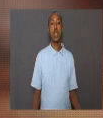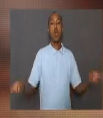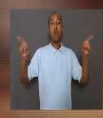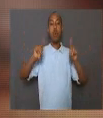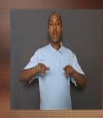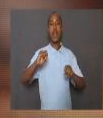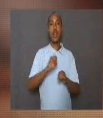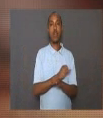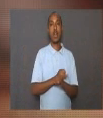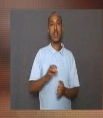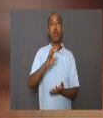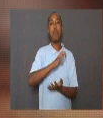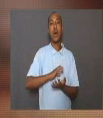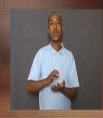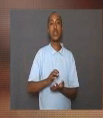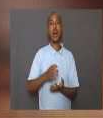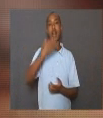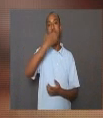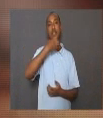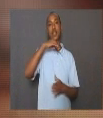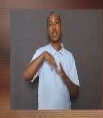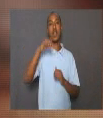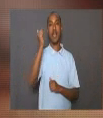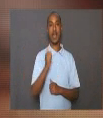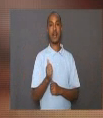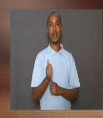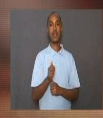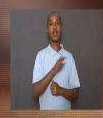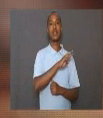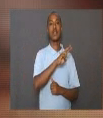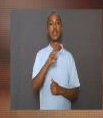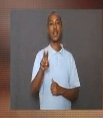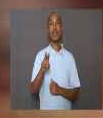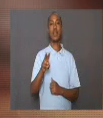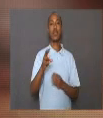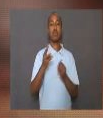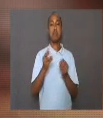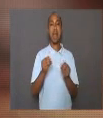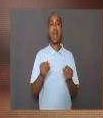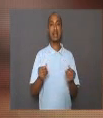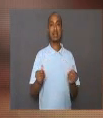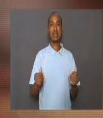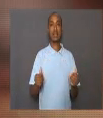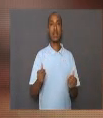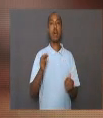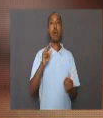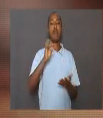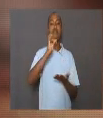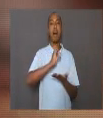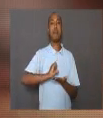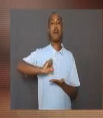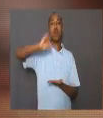When inorganic compounds are heated in air, they tend to melt